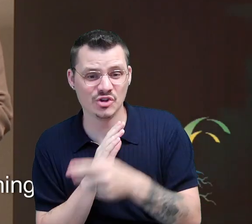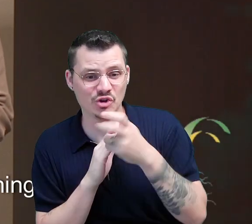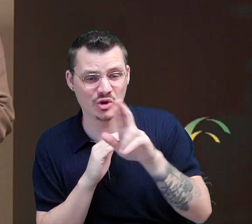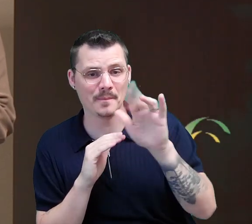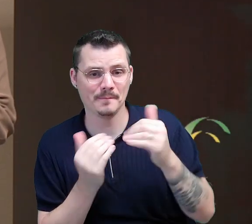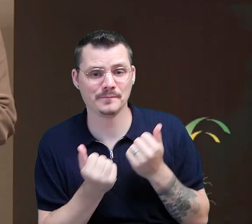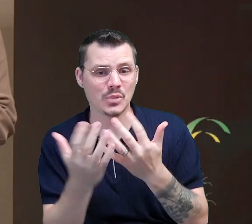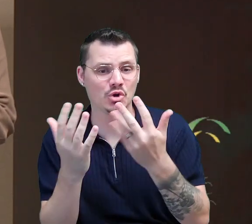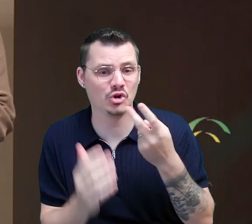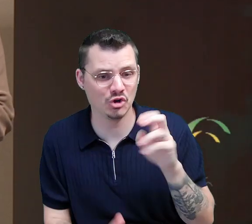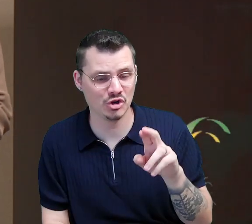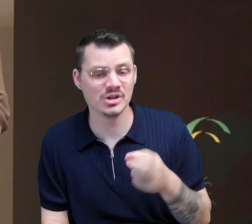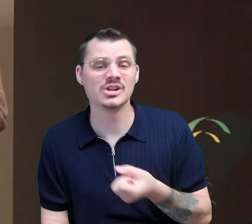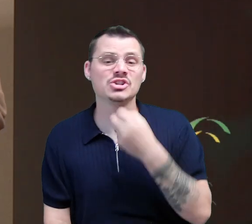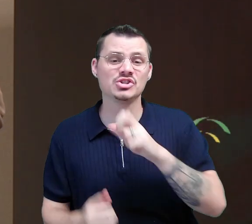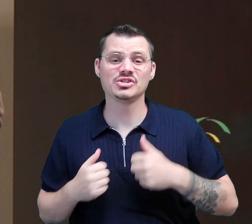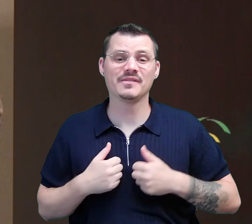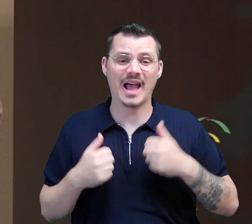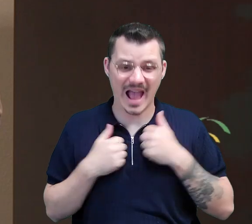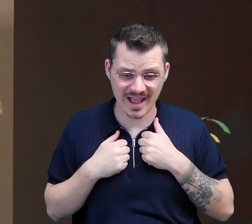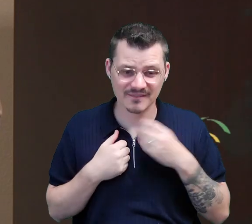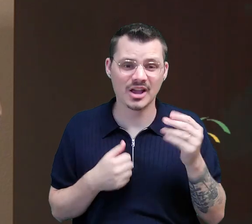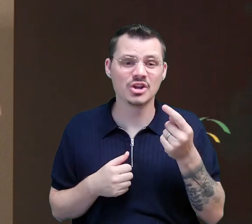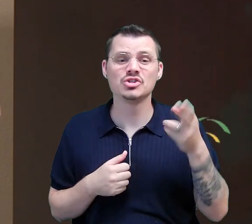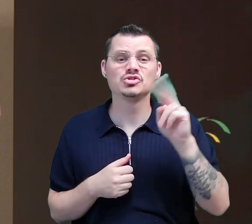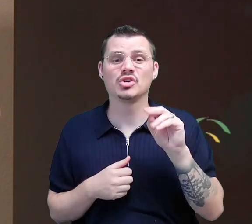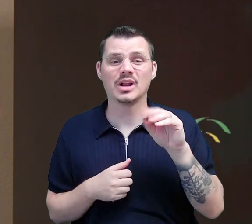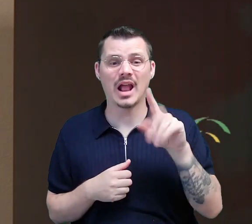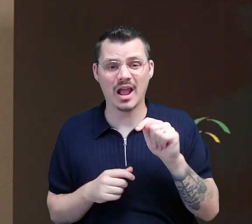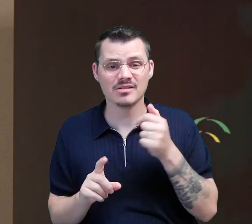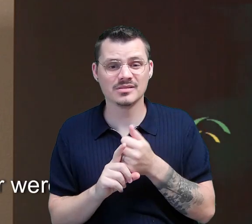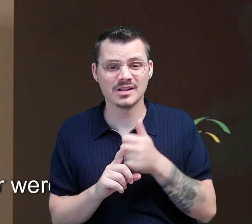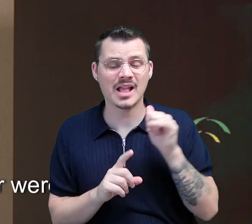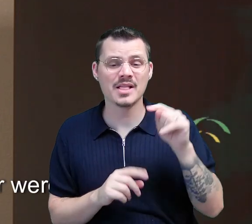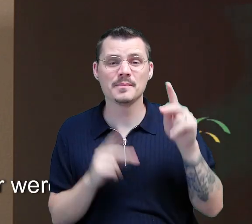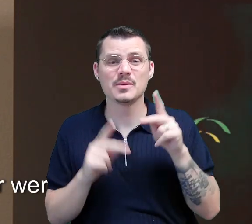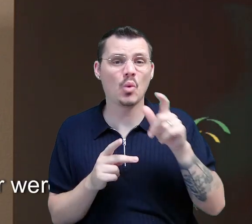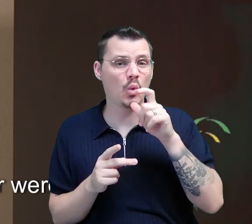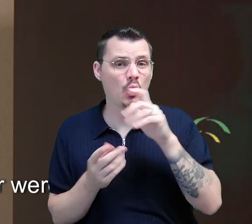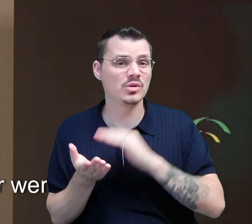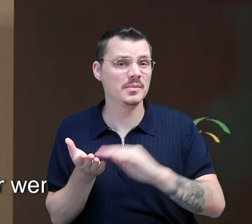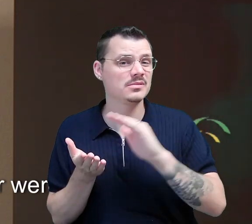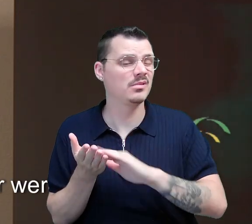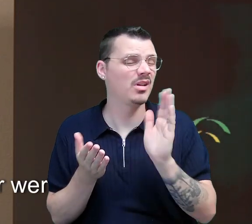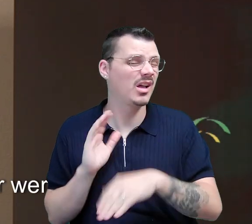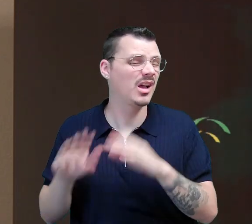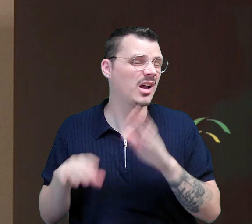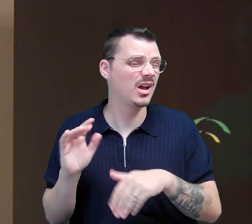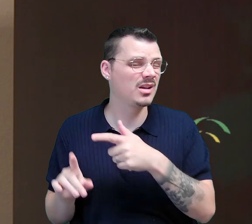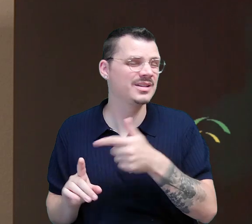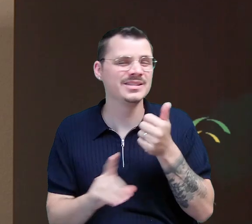by burning her to death. She survived, and it turned out that the people that kept dismissing her